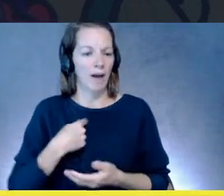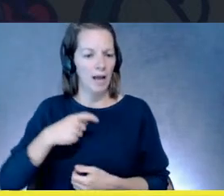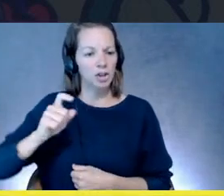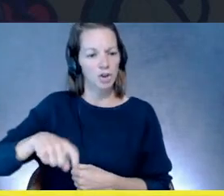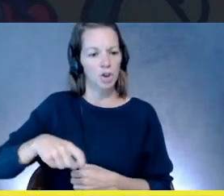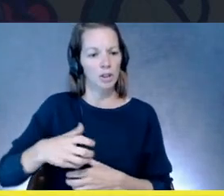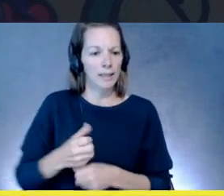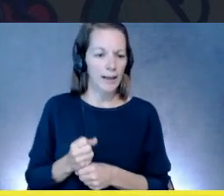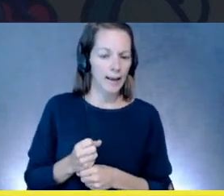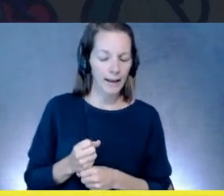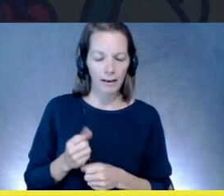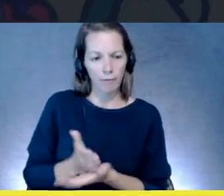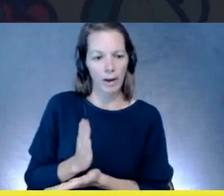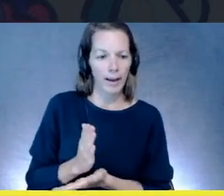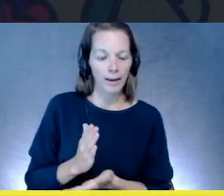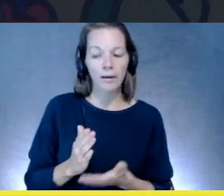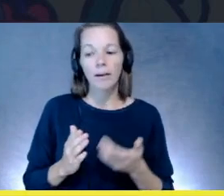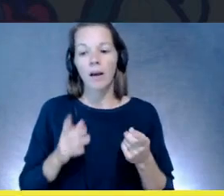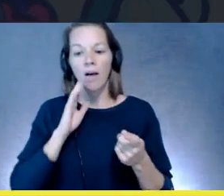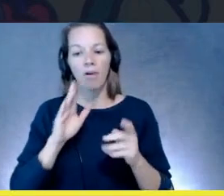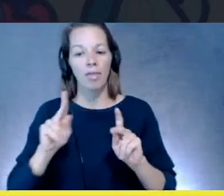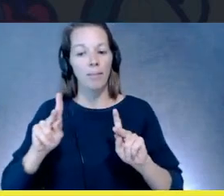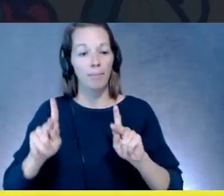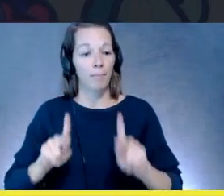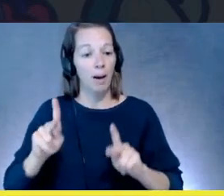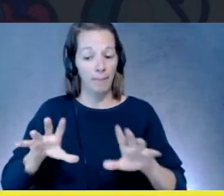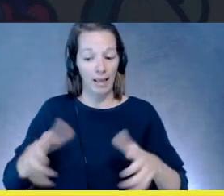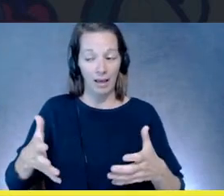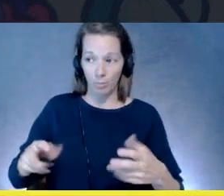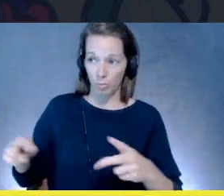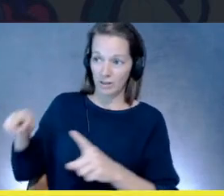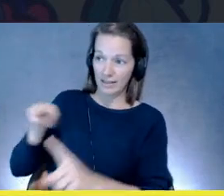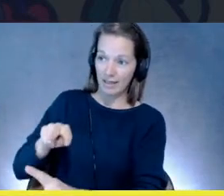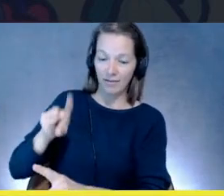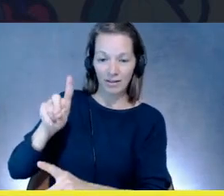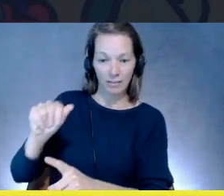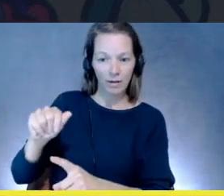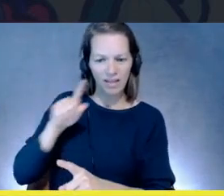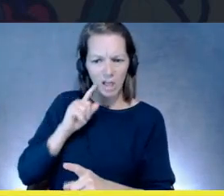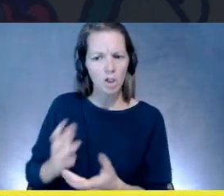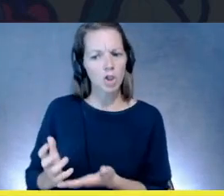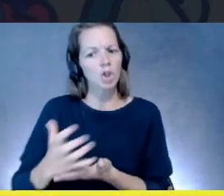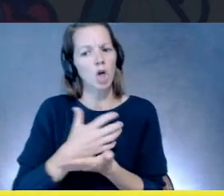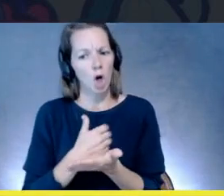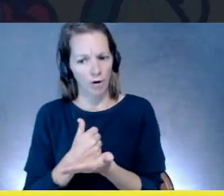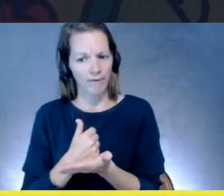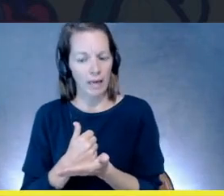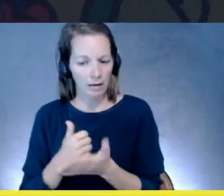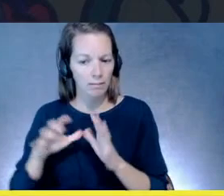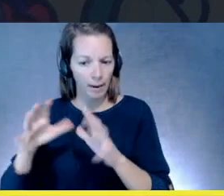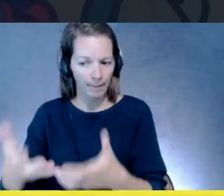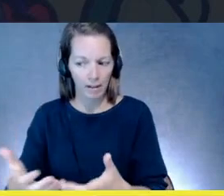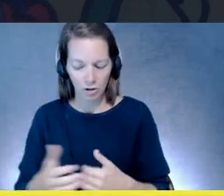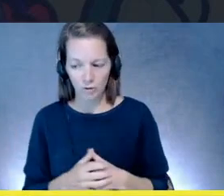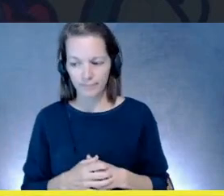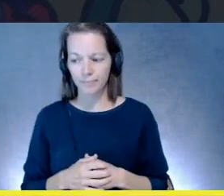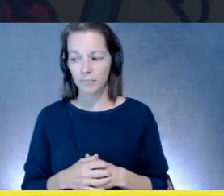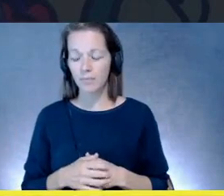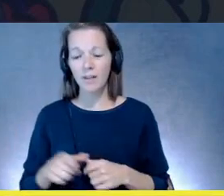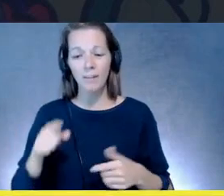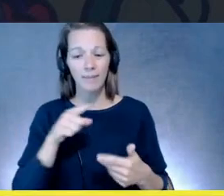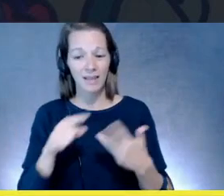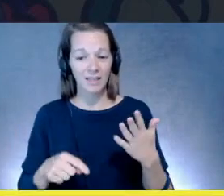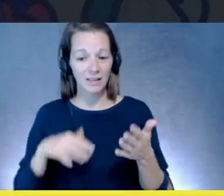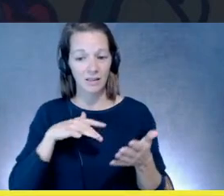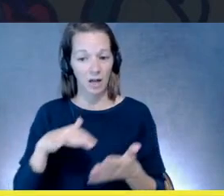found the public perceives people with disabilities to be a deserving population. But these studies mostly